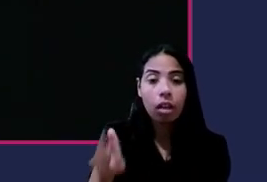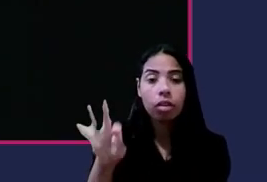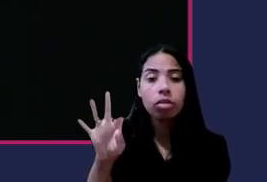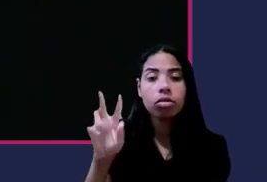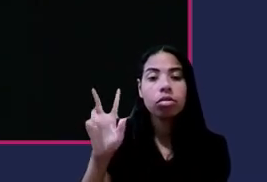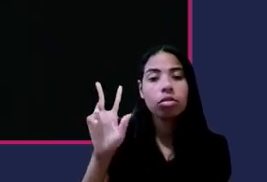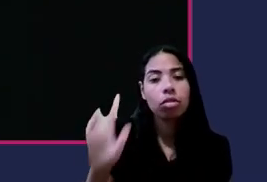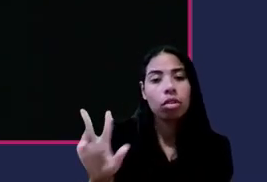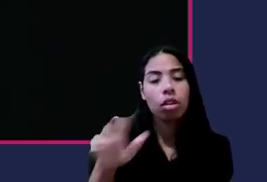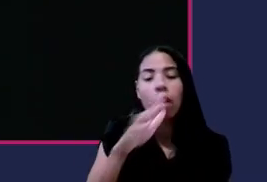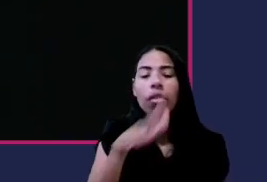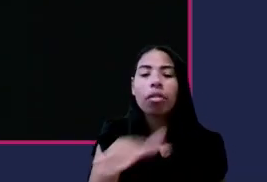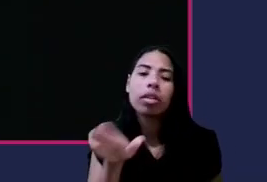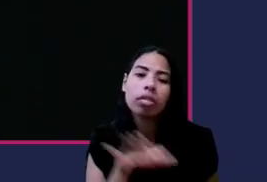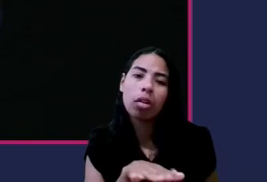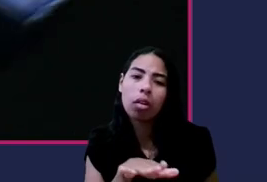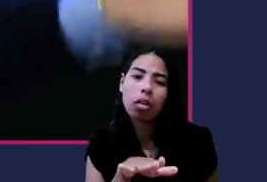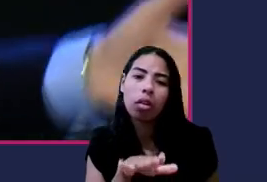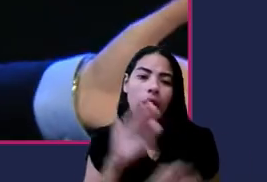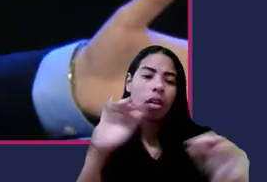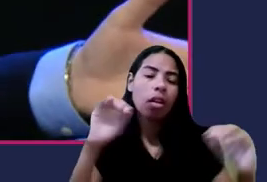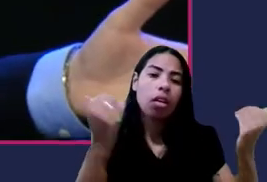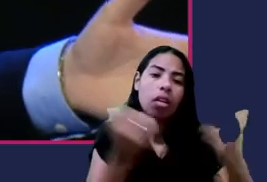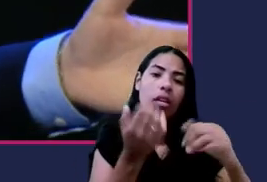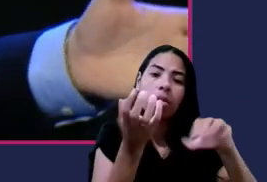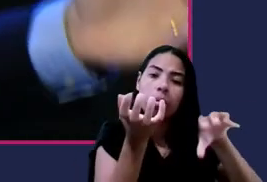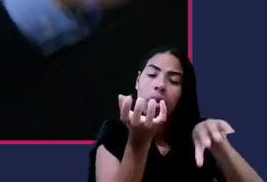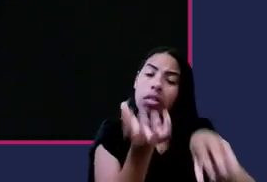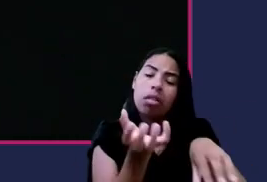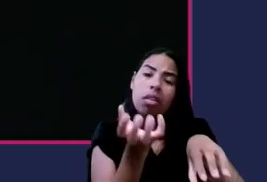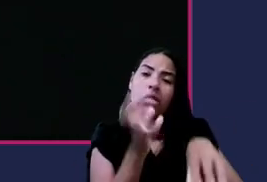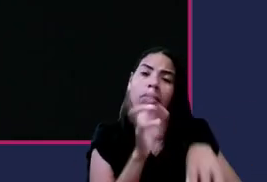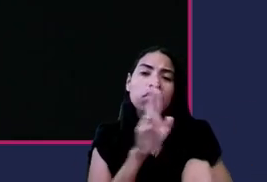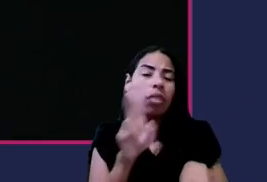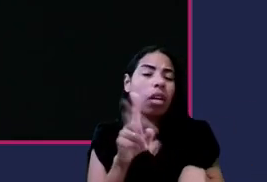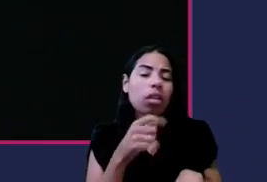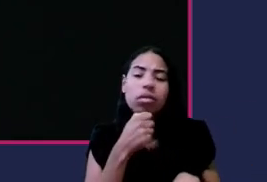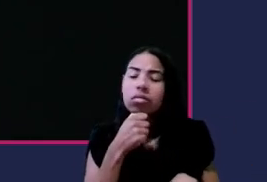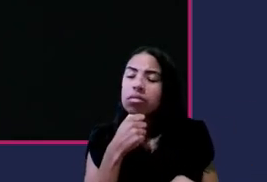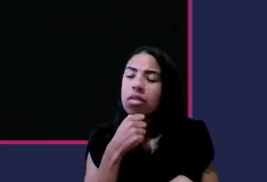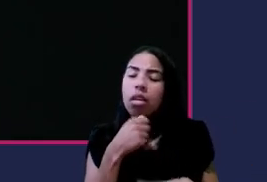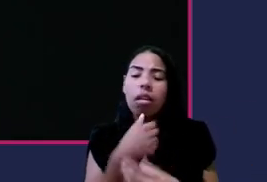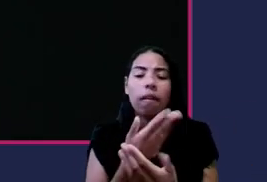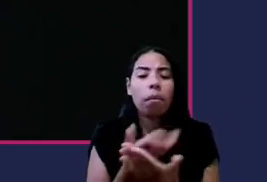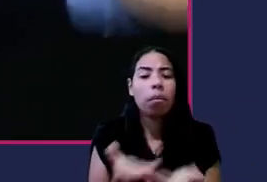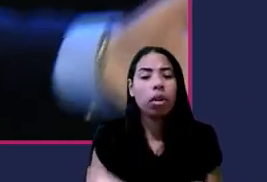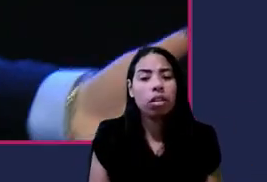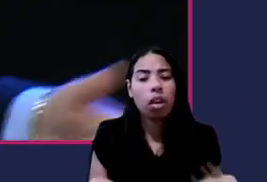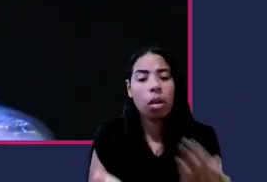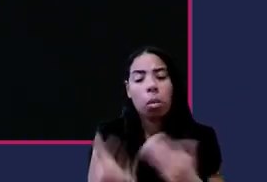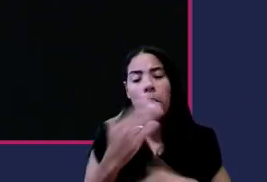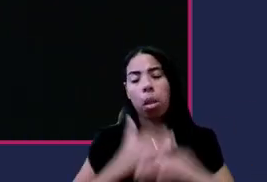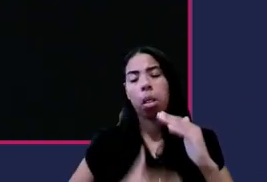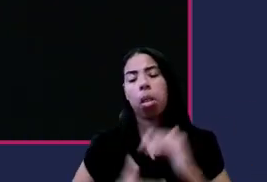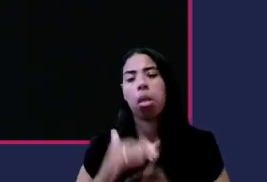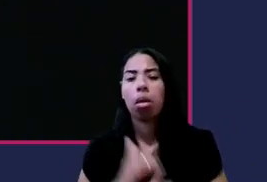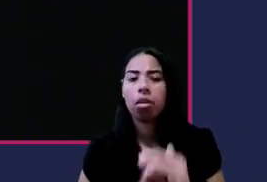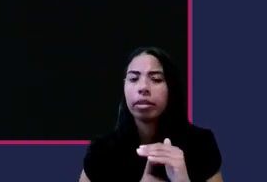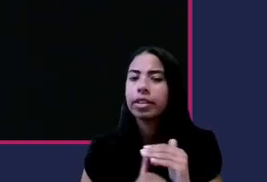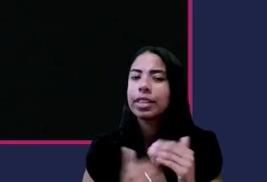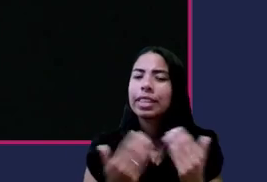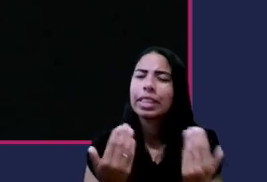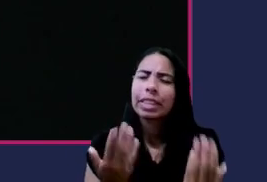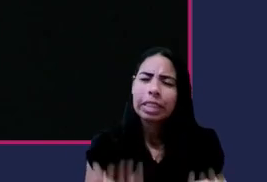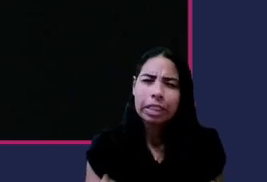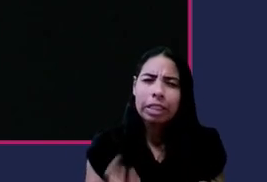answer that the community expects, we will lose this progress. We are going back to zero.